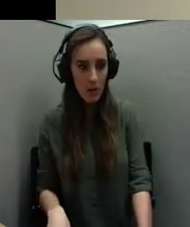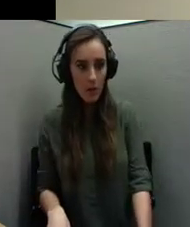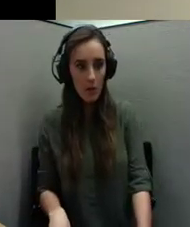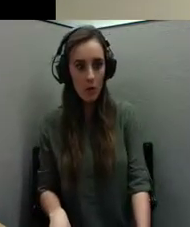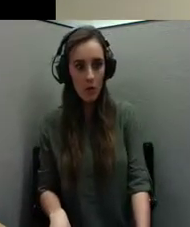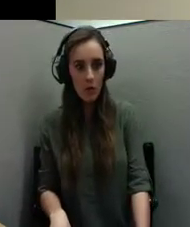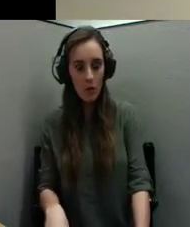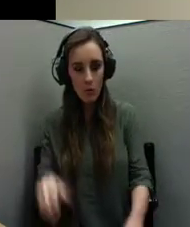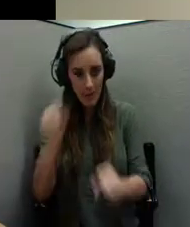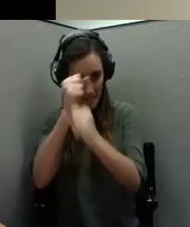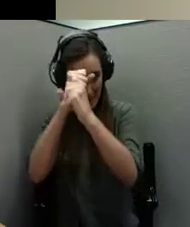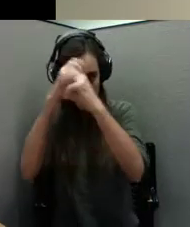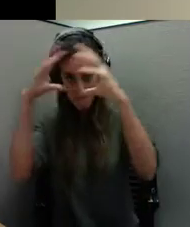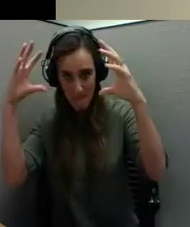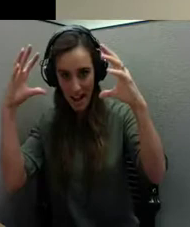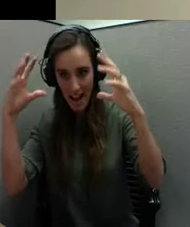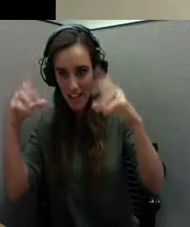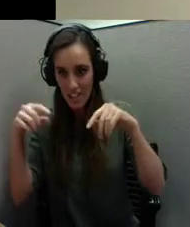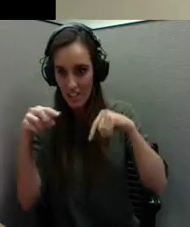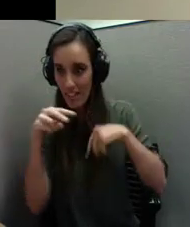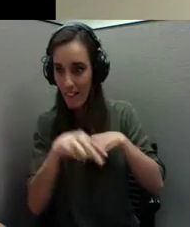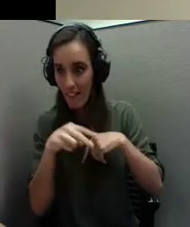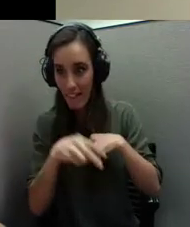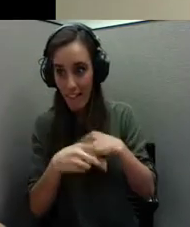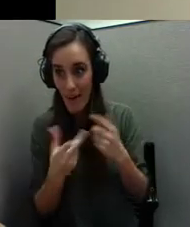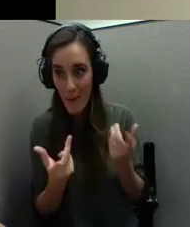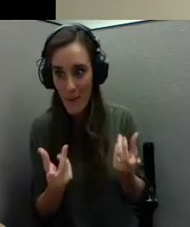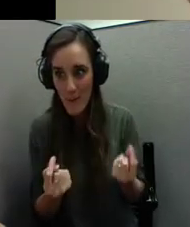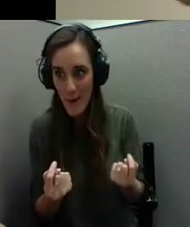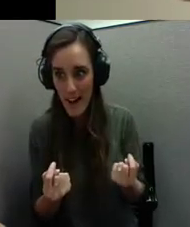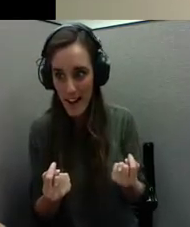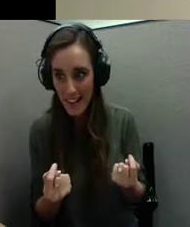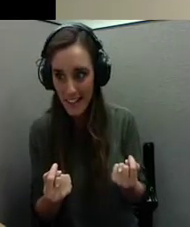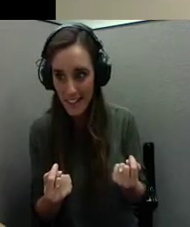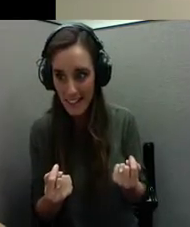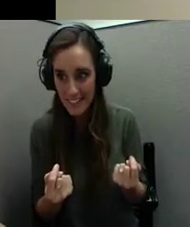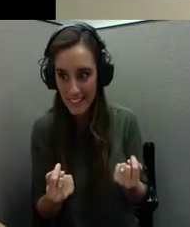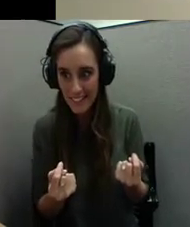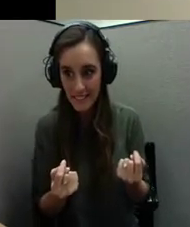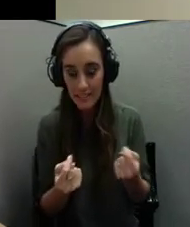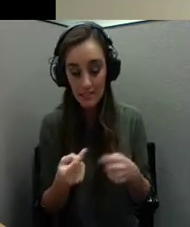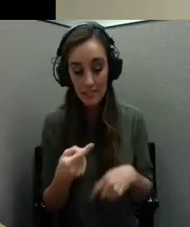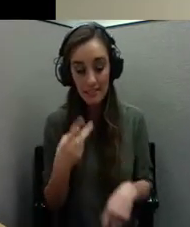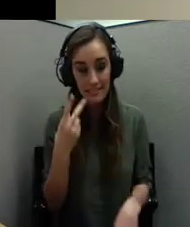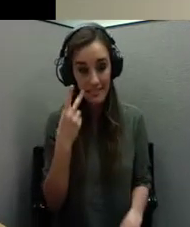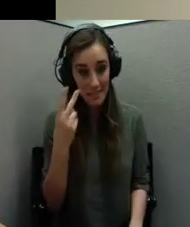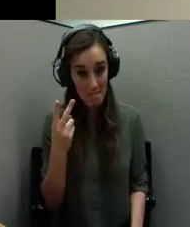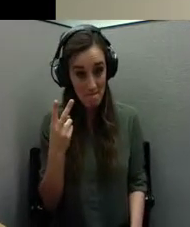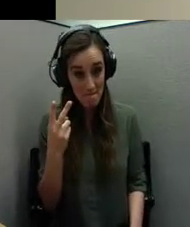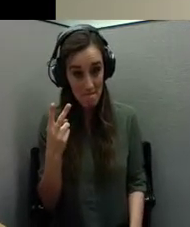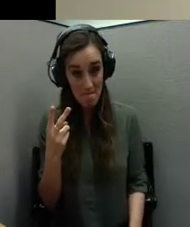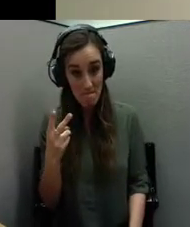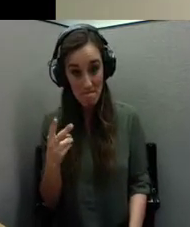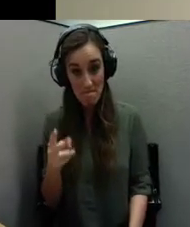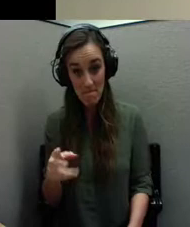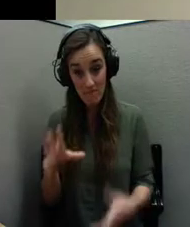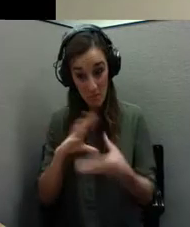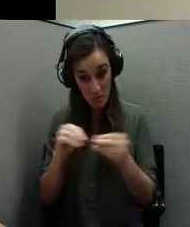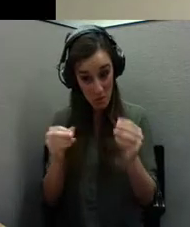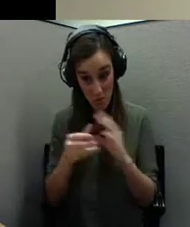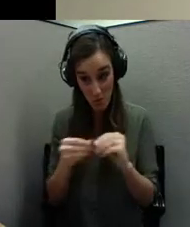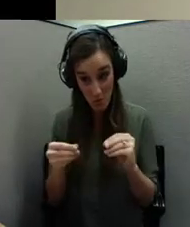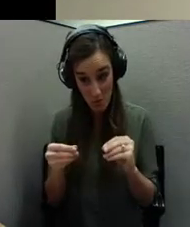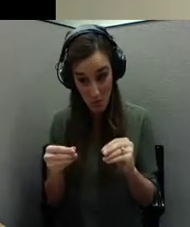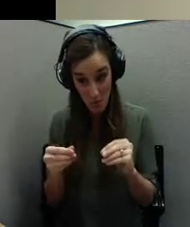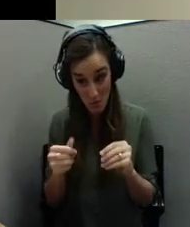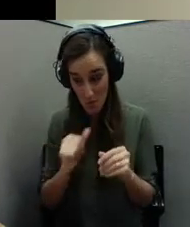that he found inside that day. See, the story doesn't end. The Grimm brothers leave it right there.